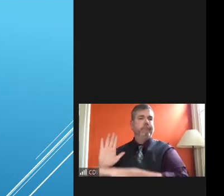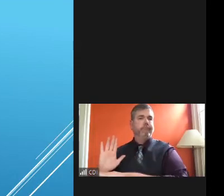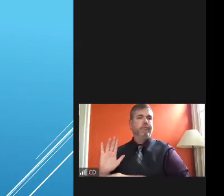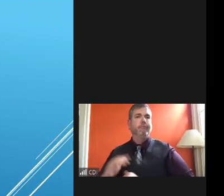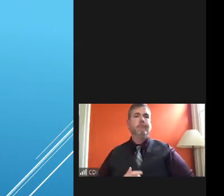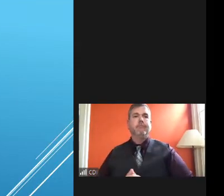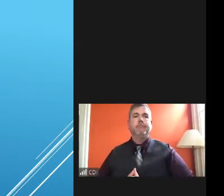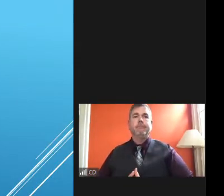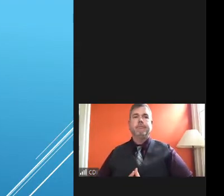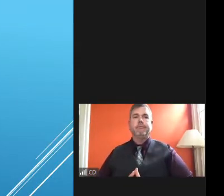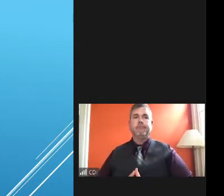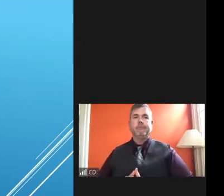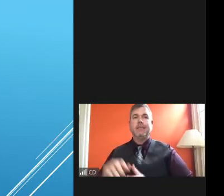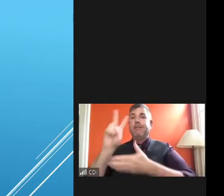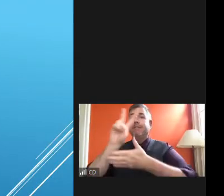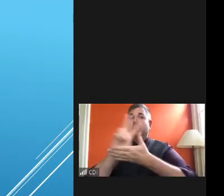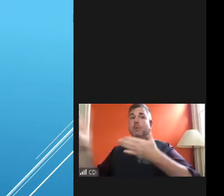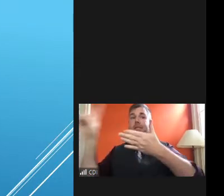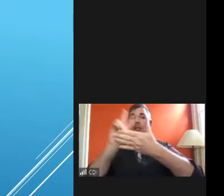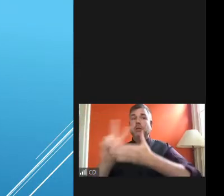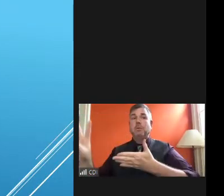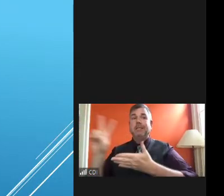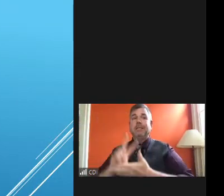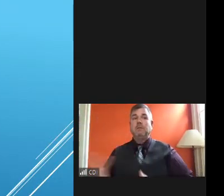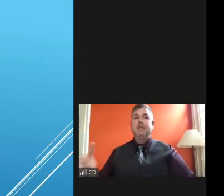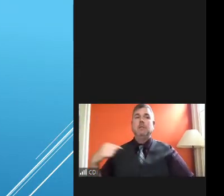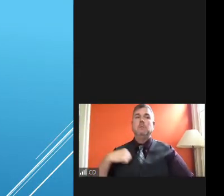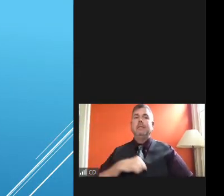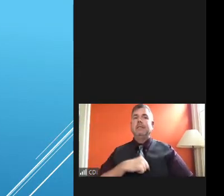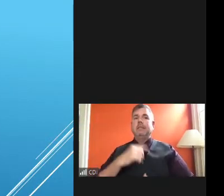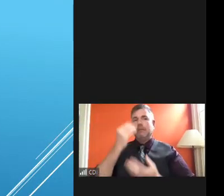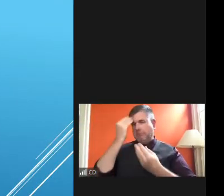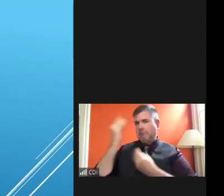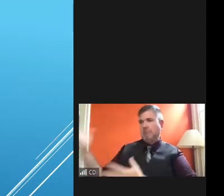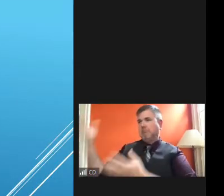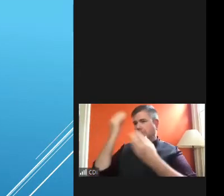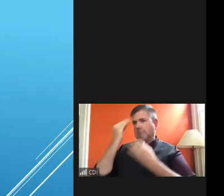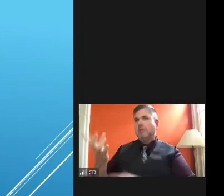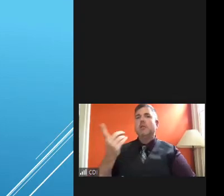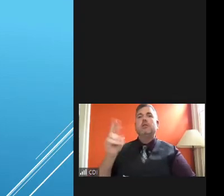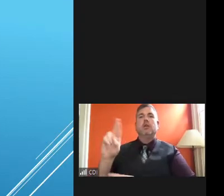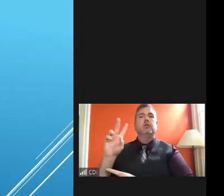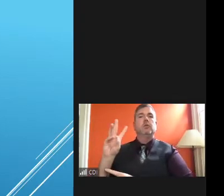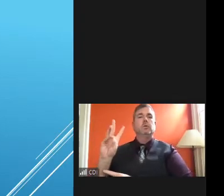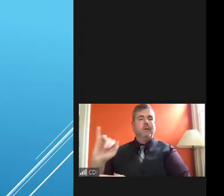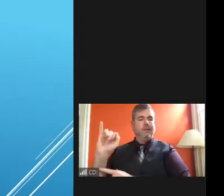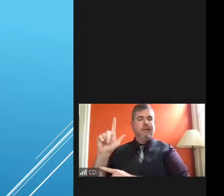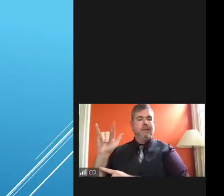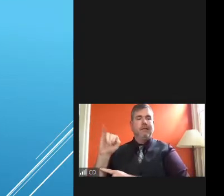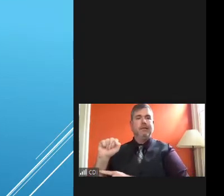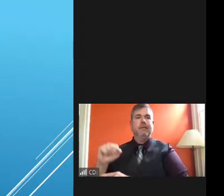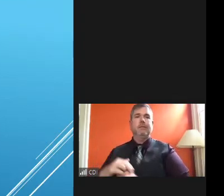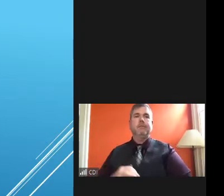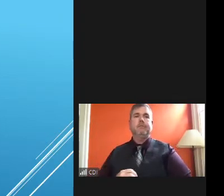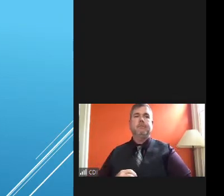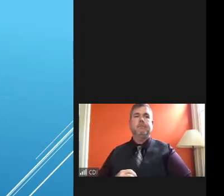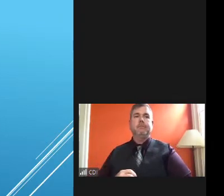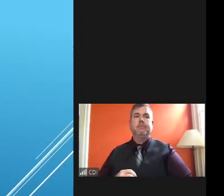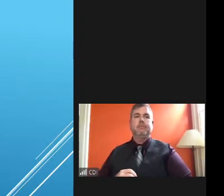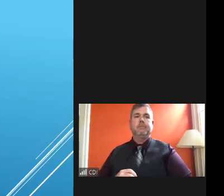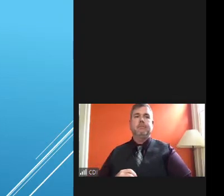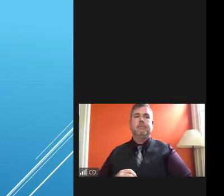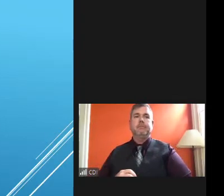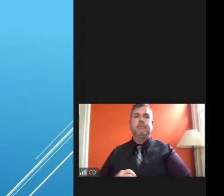Willis. And then as the indicators that Dr. Willis mentioned